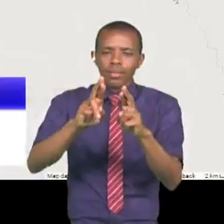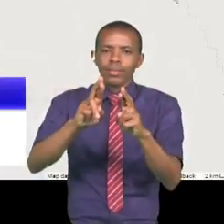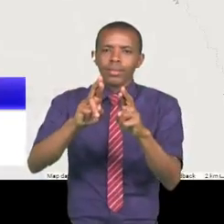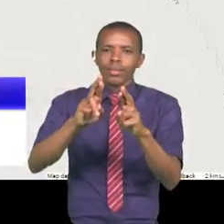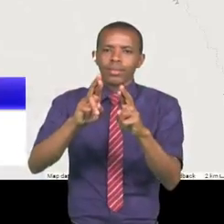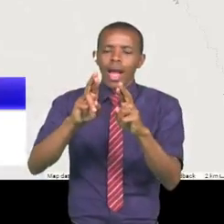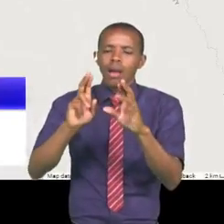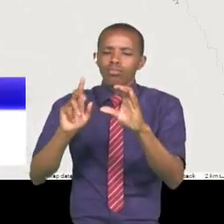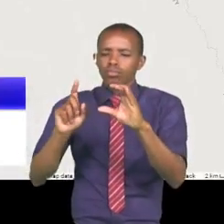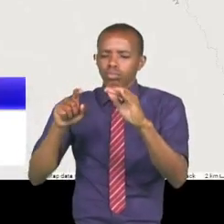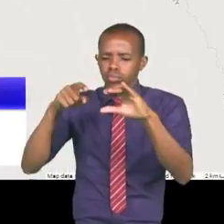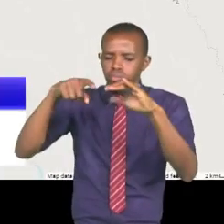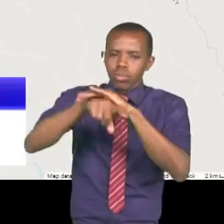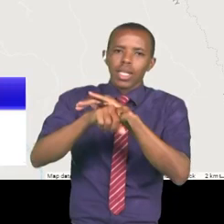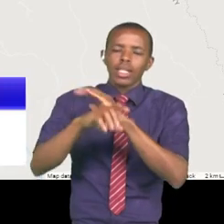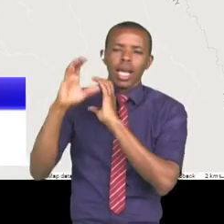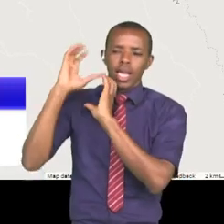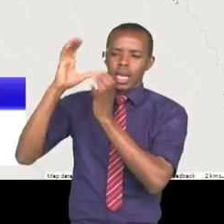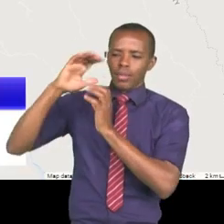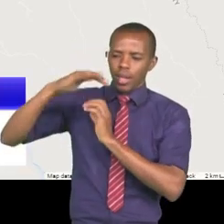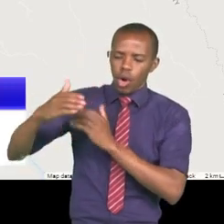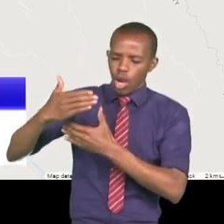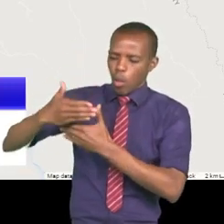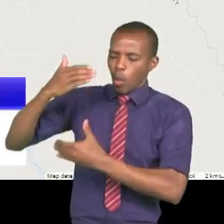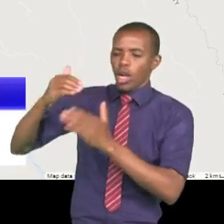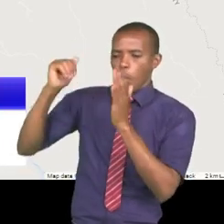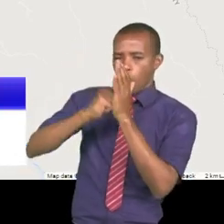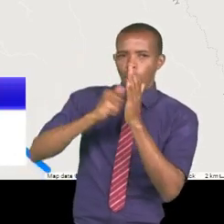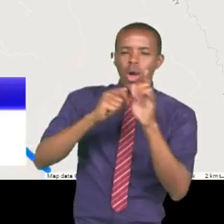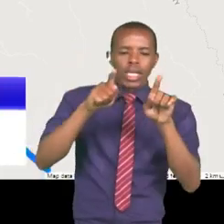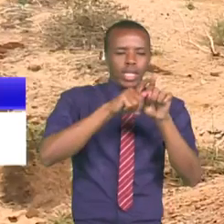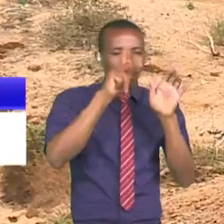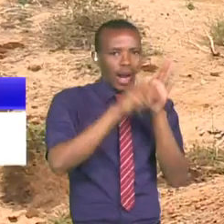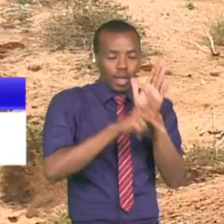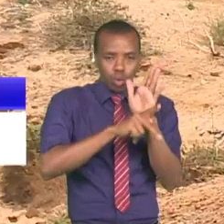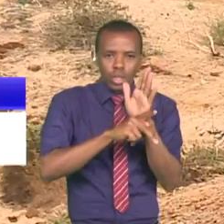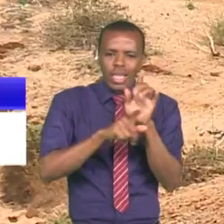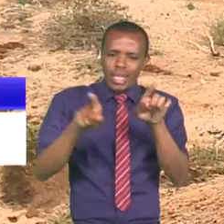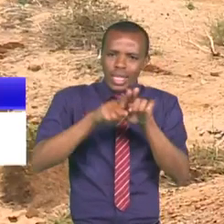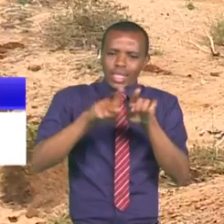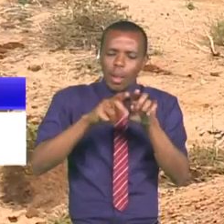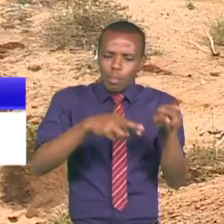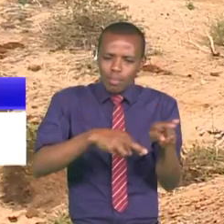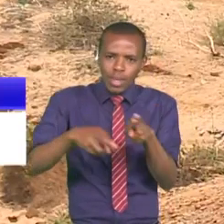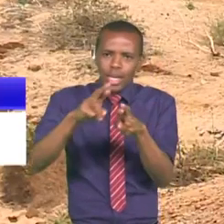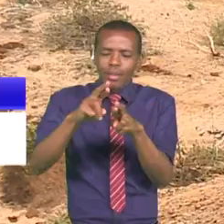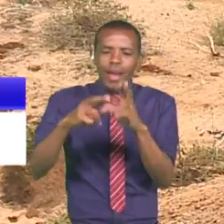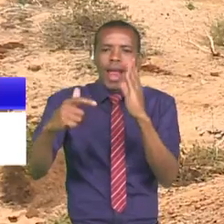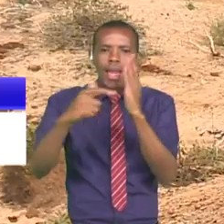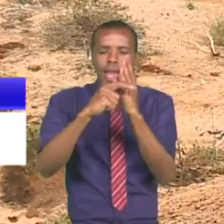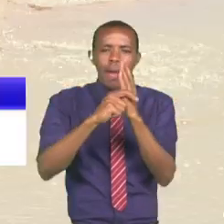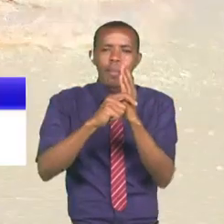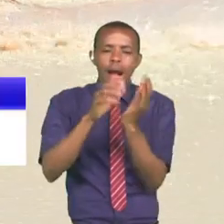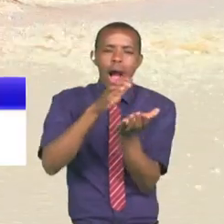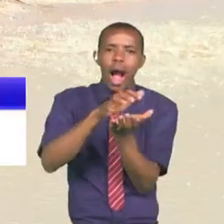to Kilifi County. At the border of Makueni and Kitui counties, the same Bagathi would be named Athi